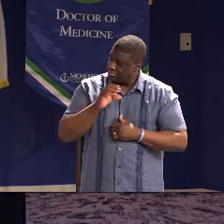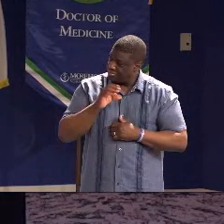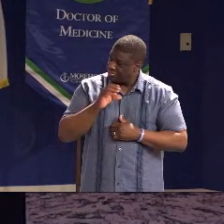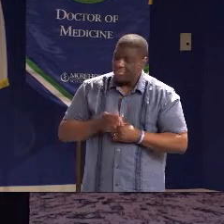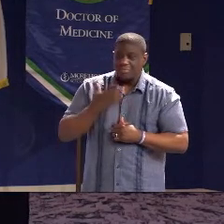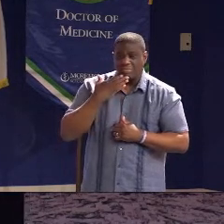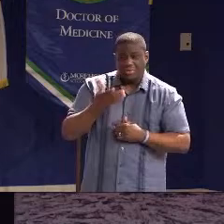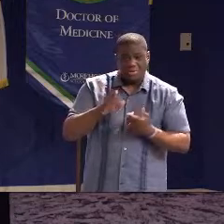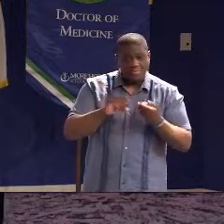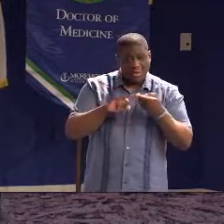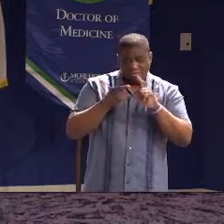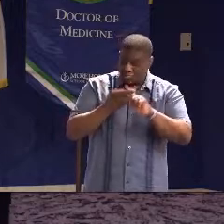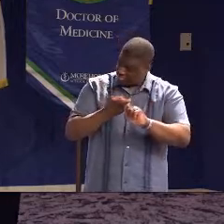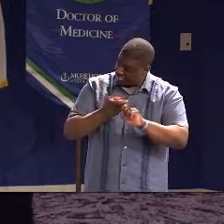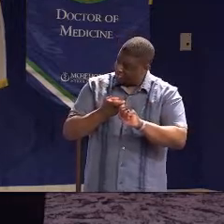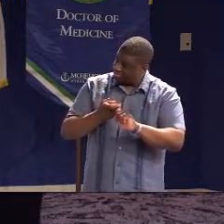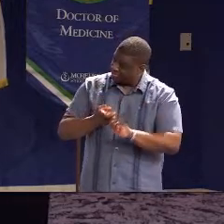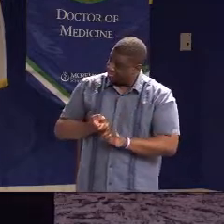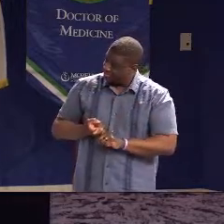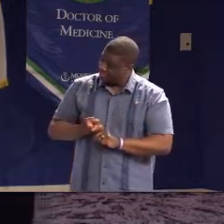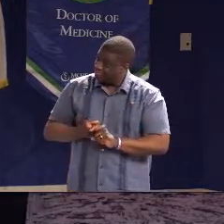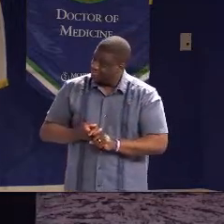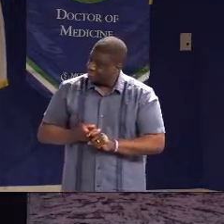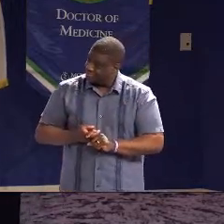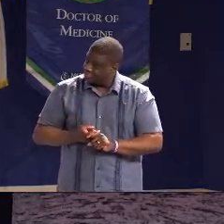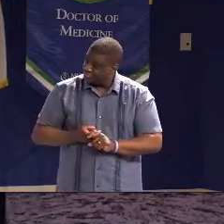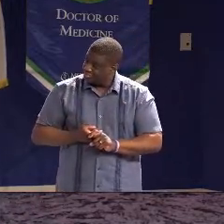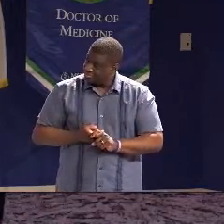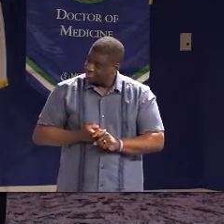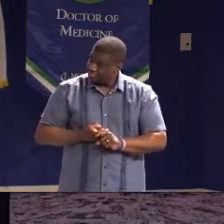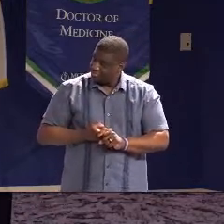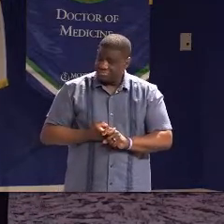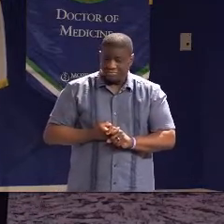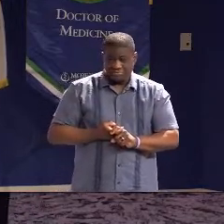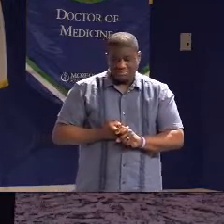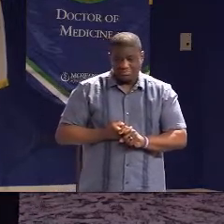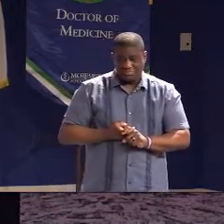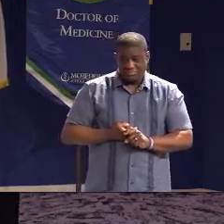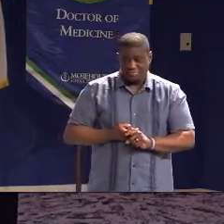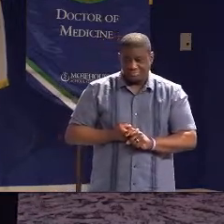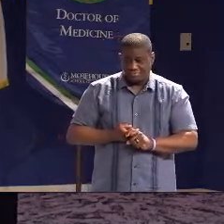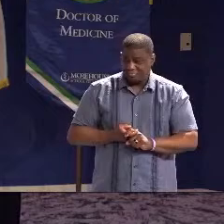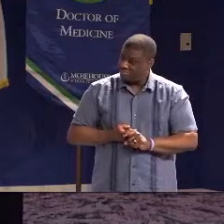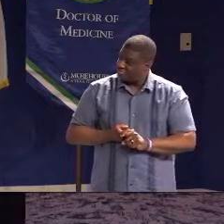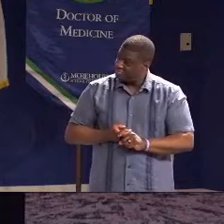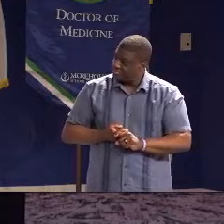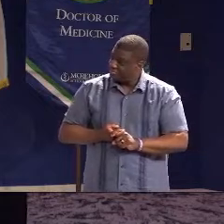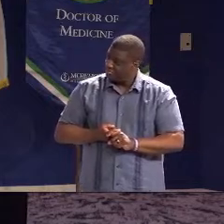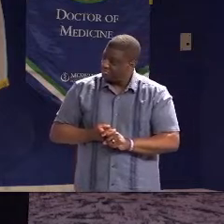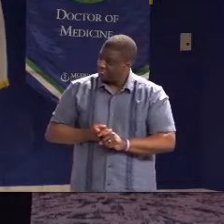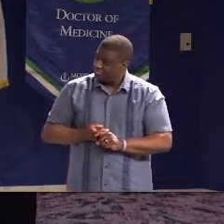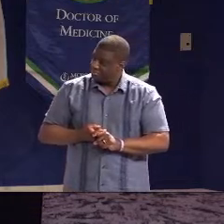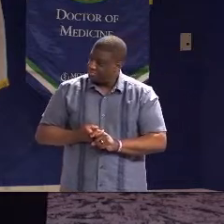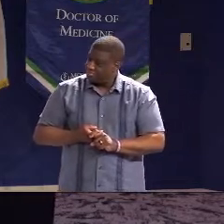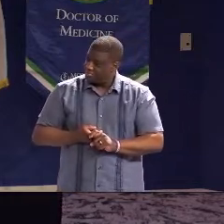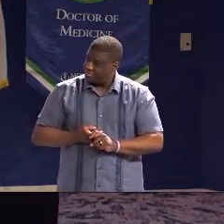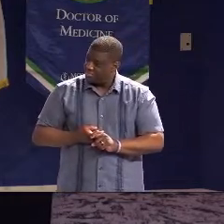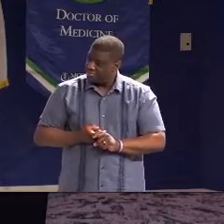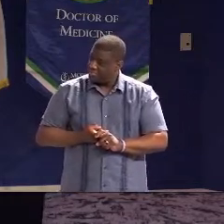friends who have been there since the beginning of med school, Edie, Amisa, who is in Grady, Nora,